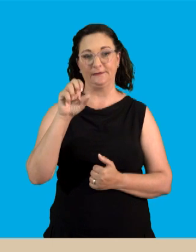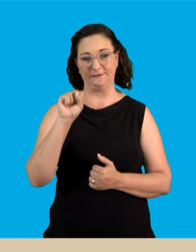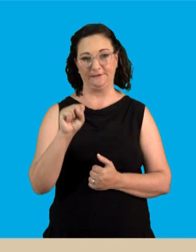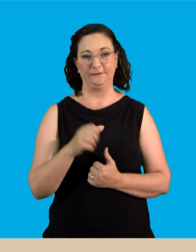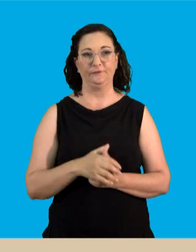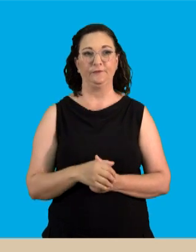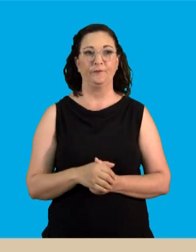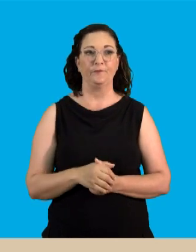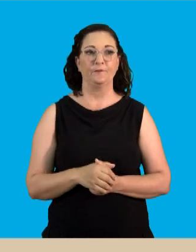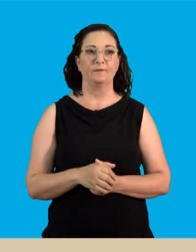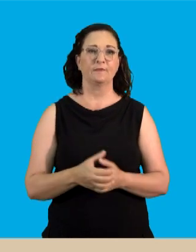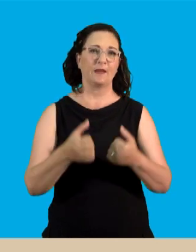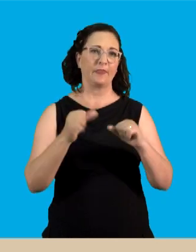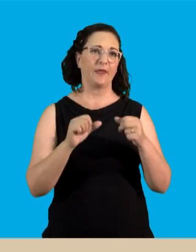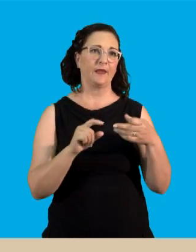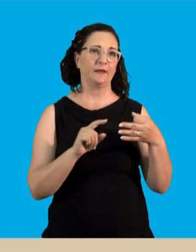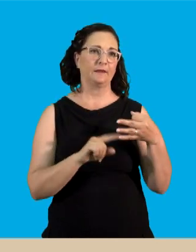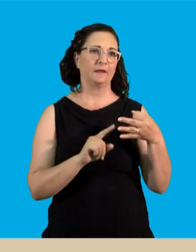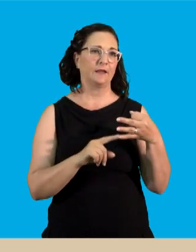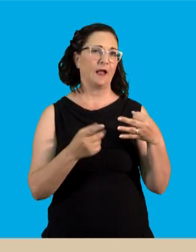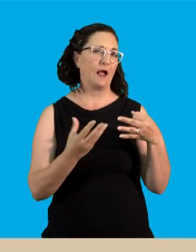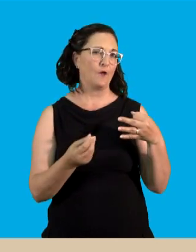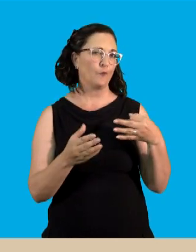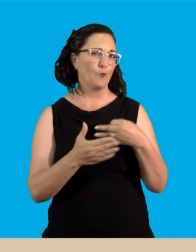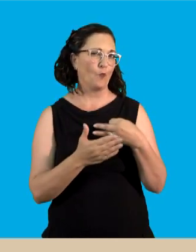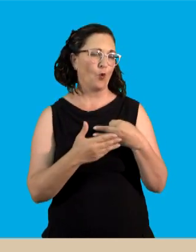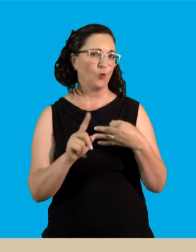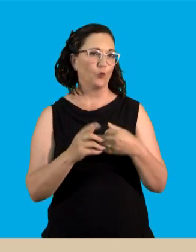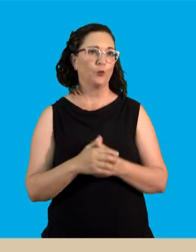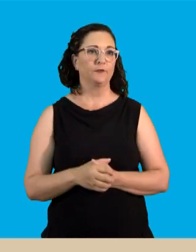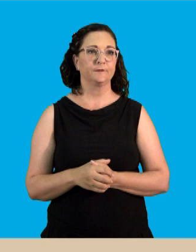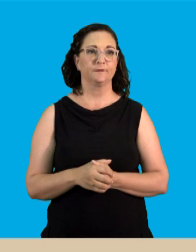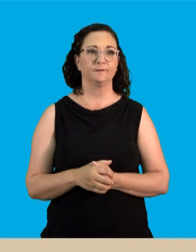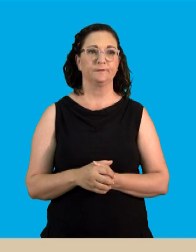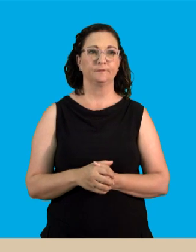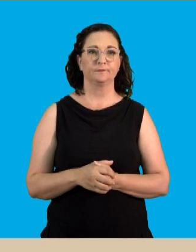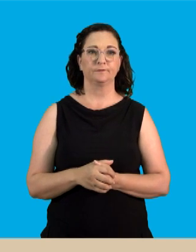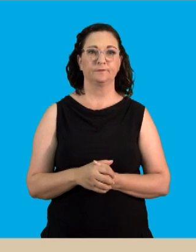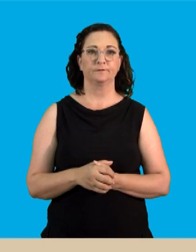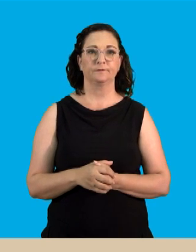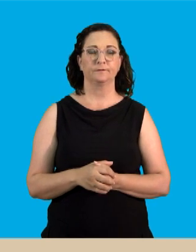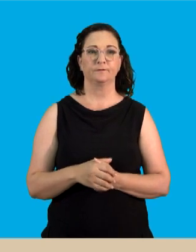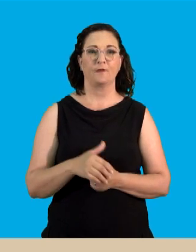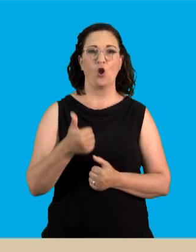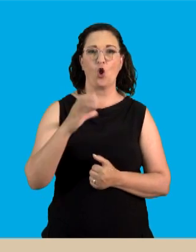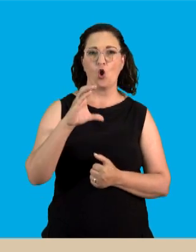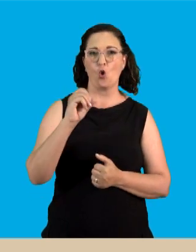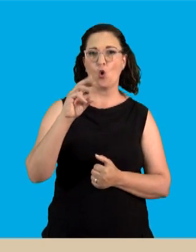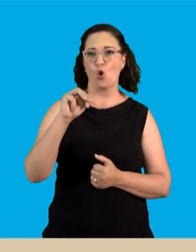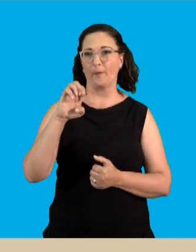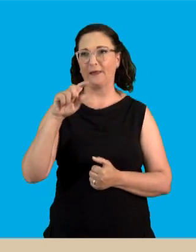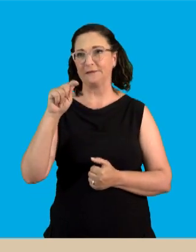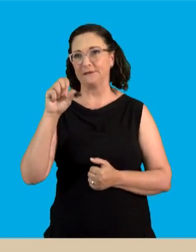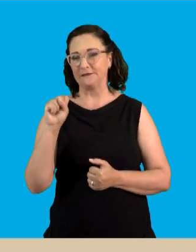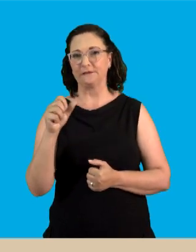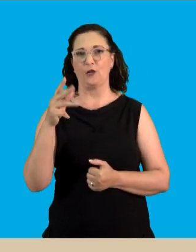planets. Okay, and then what else do we have? Remember, we also have the meteor as well as the comets. These